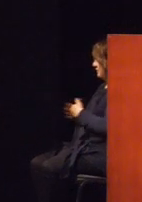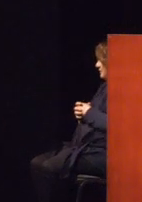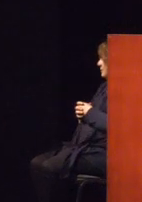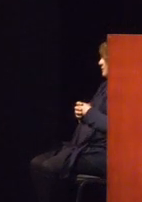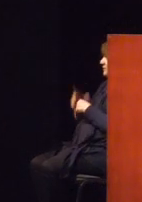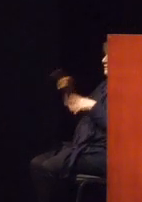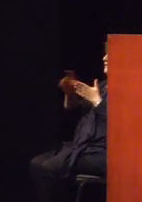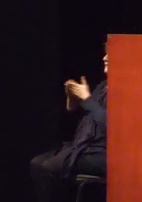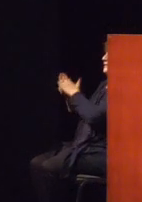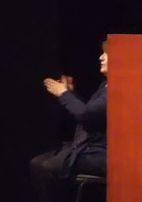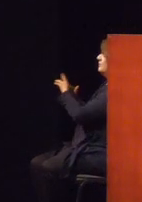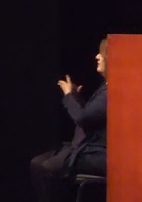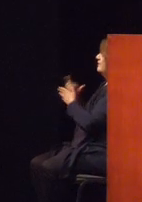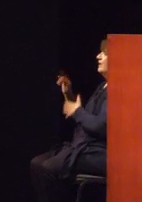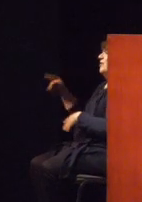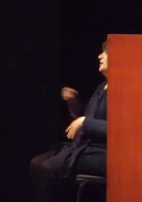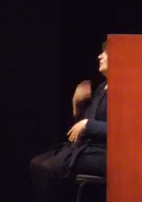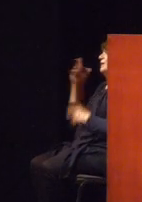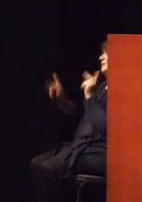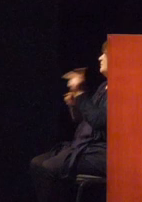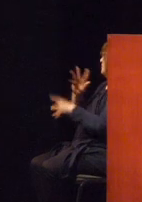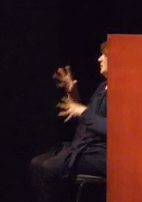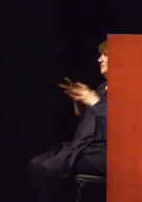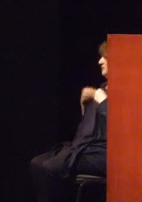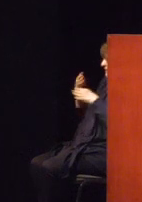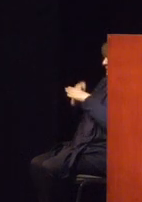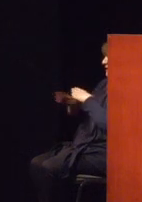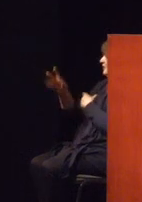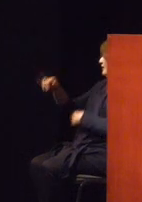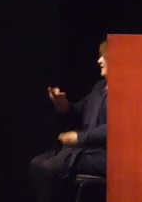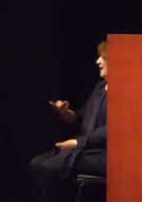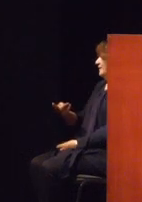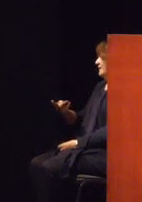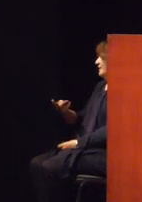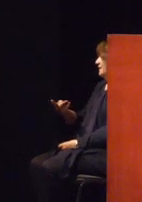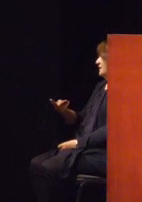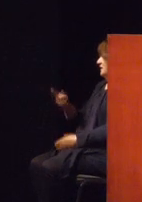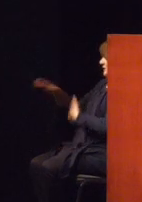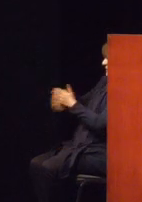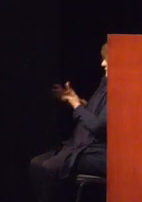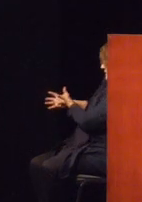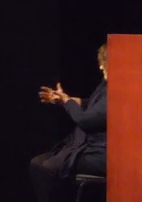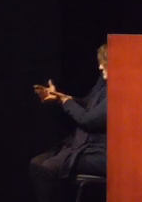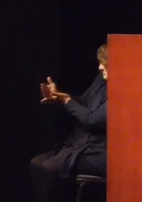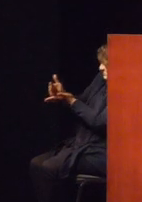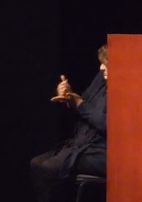this was a community that the only white people were allowed to buy into. And so all of that accrual of